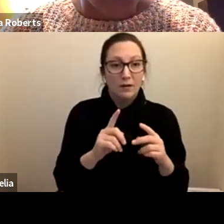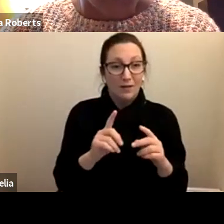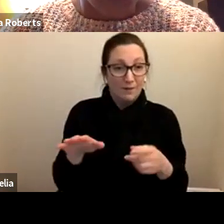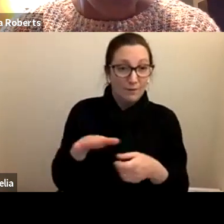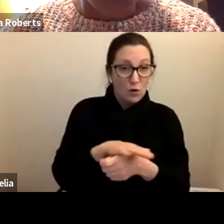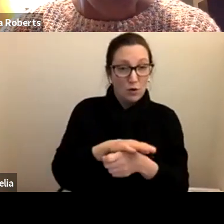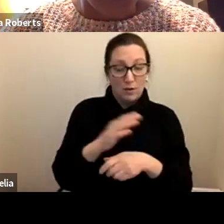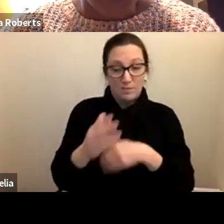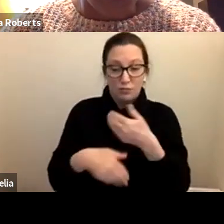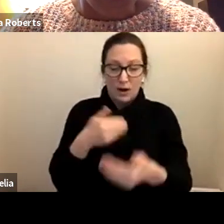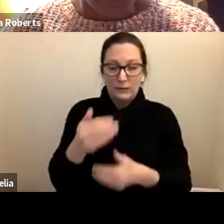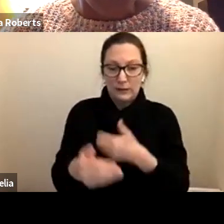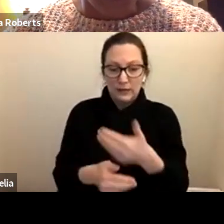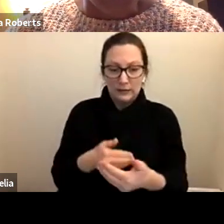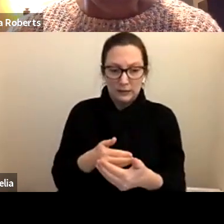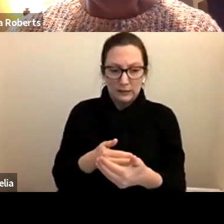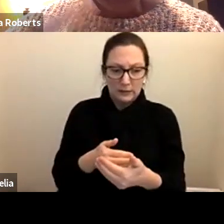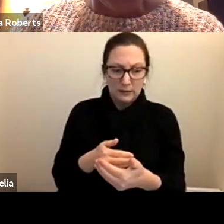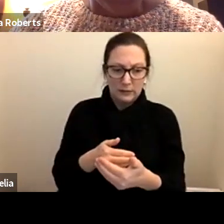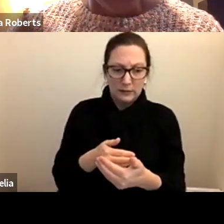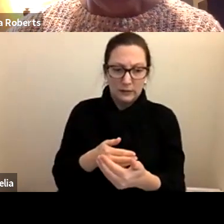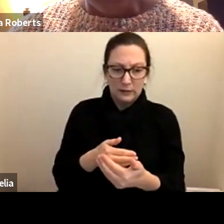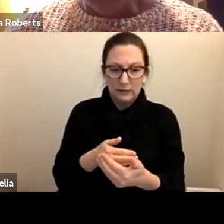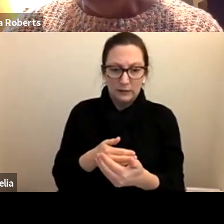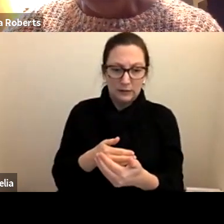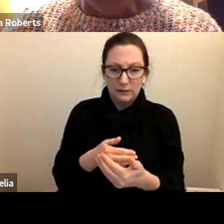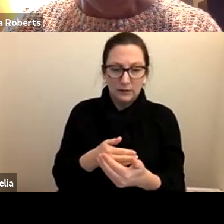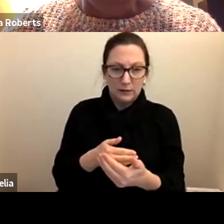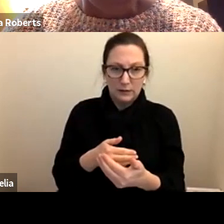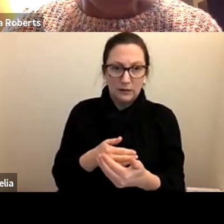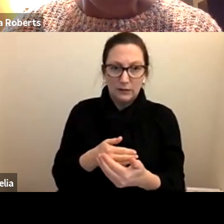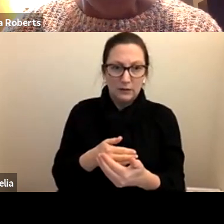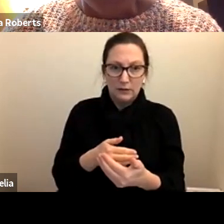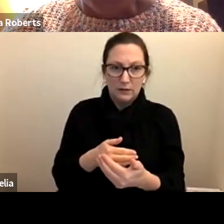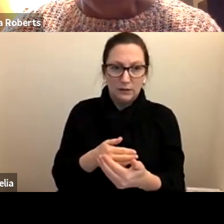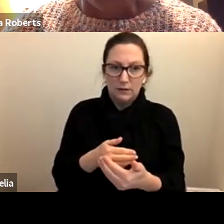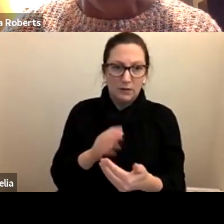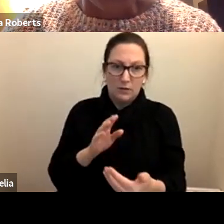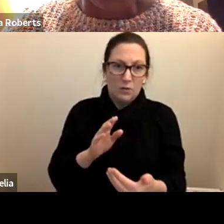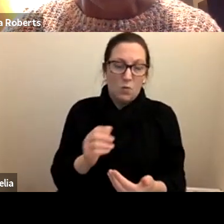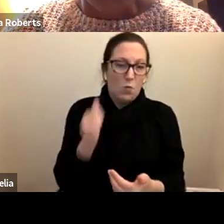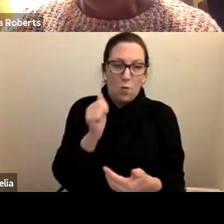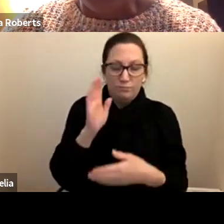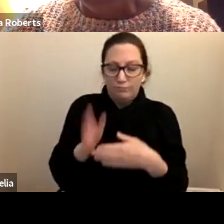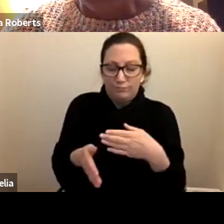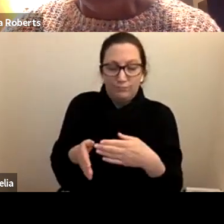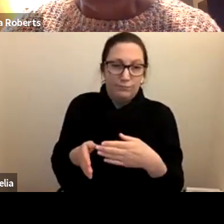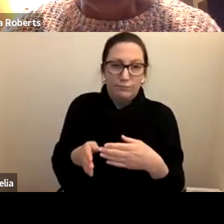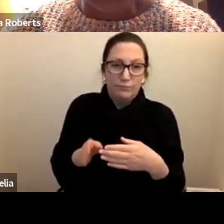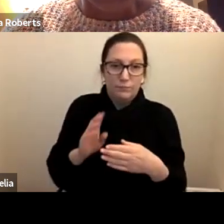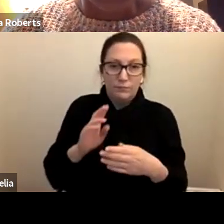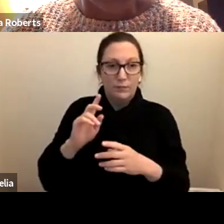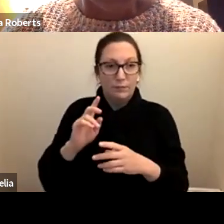process would probably outlast the life of this body in terms of your goal is to make